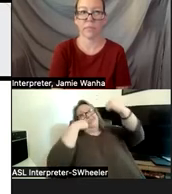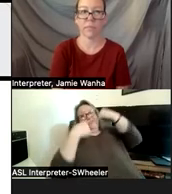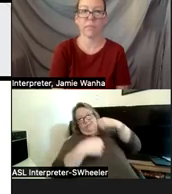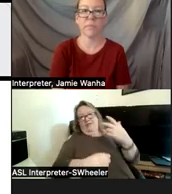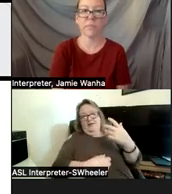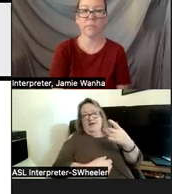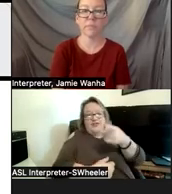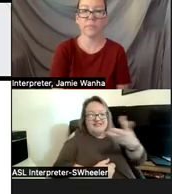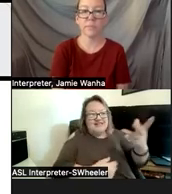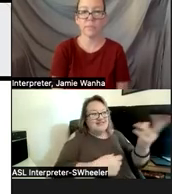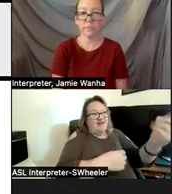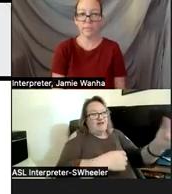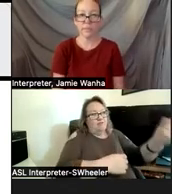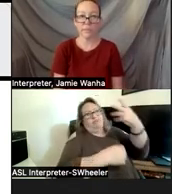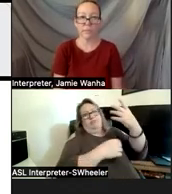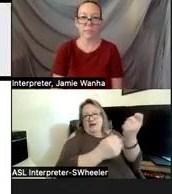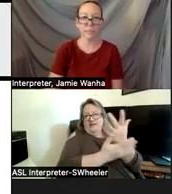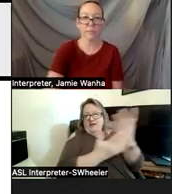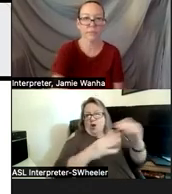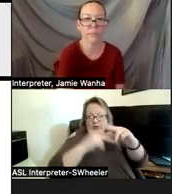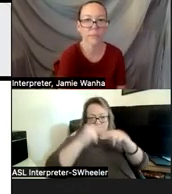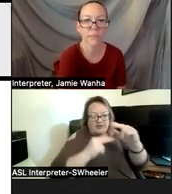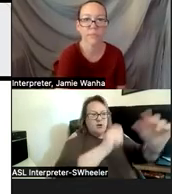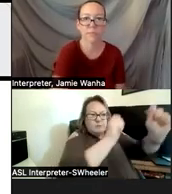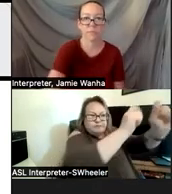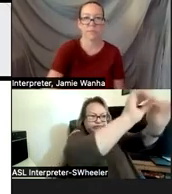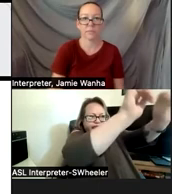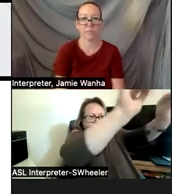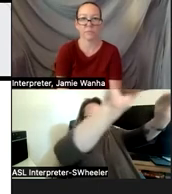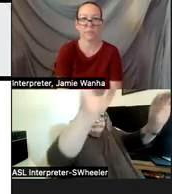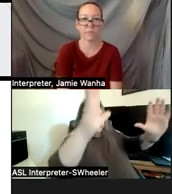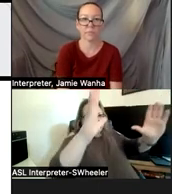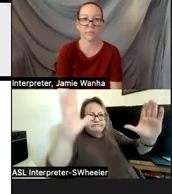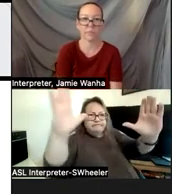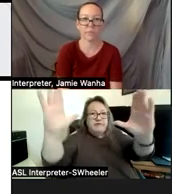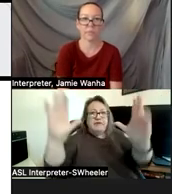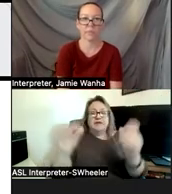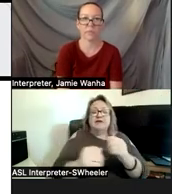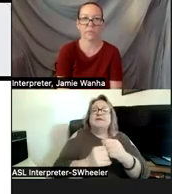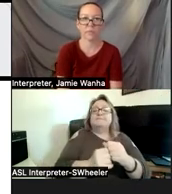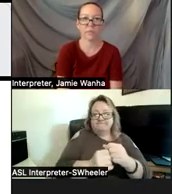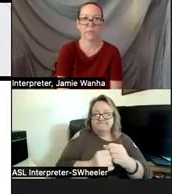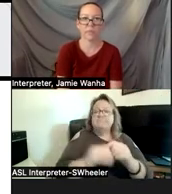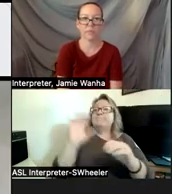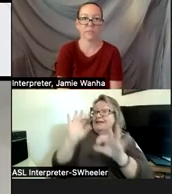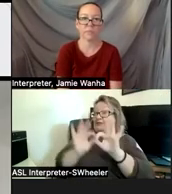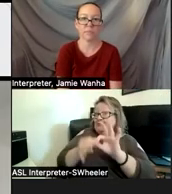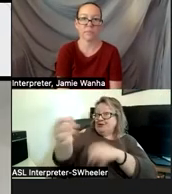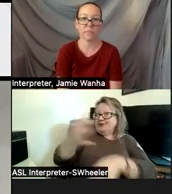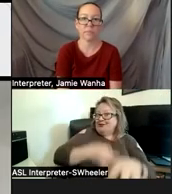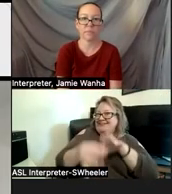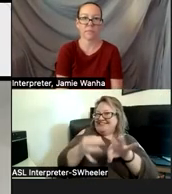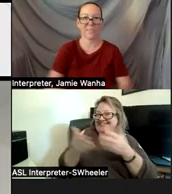those things are falling and flying within all of the buildings. Only certain buildings are having a risk of collapse. And so